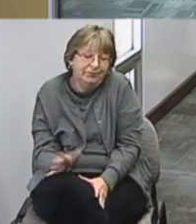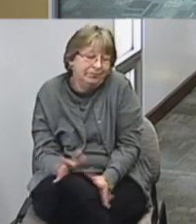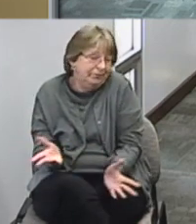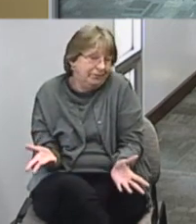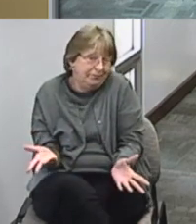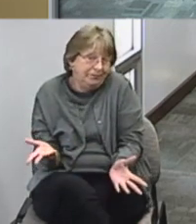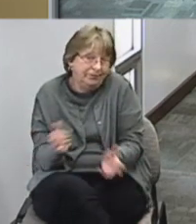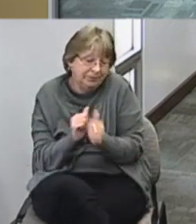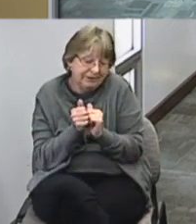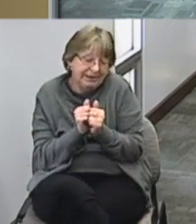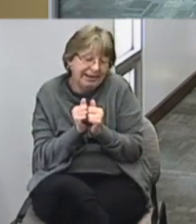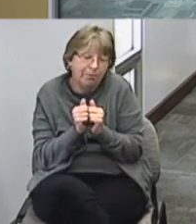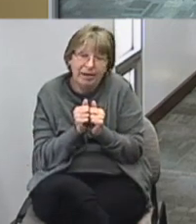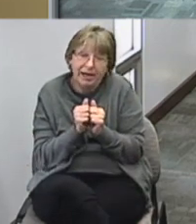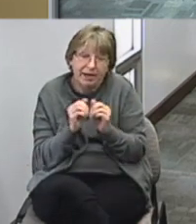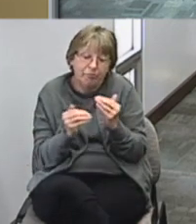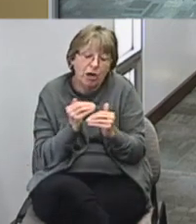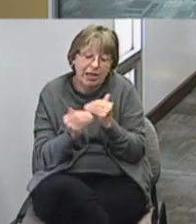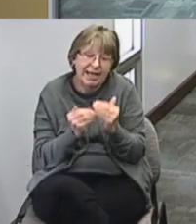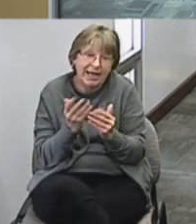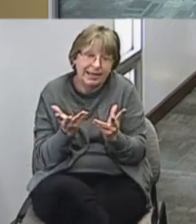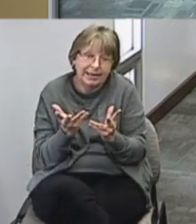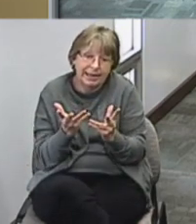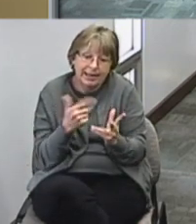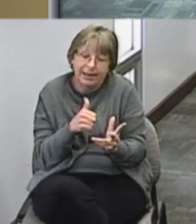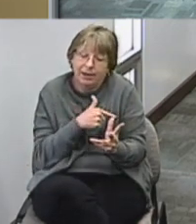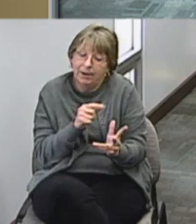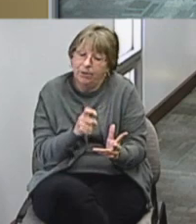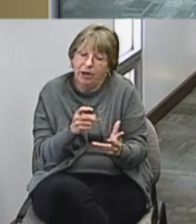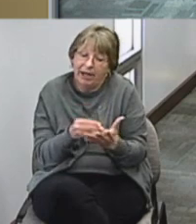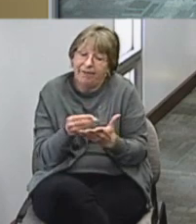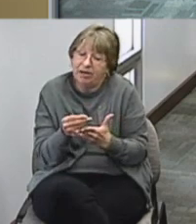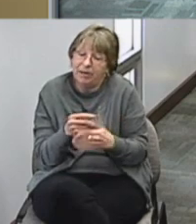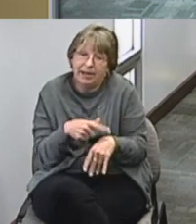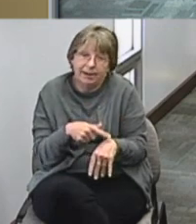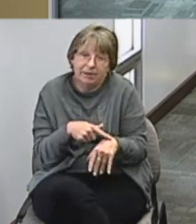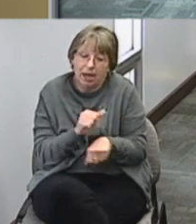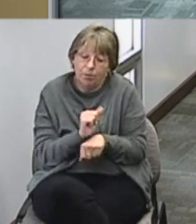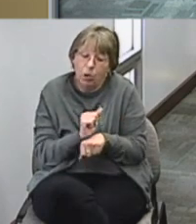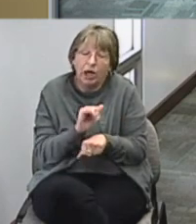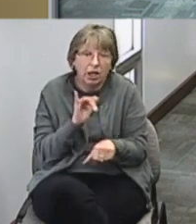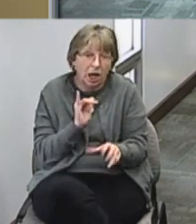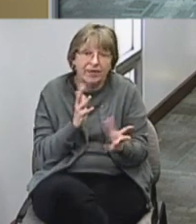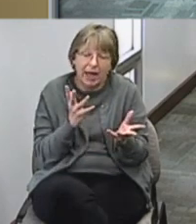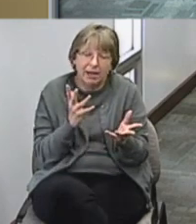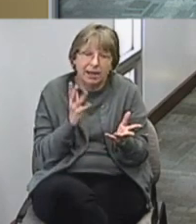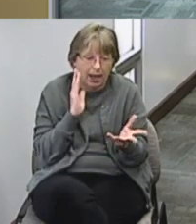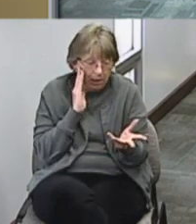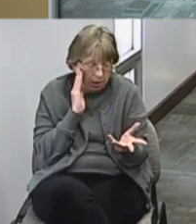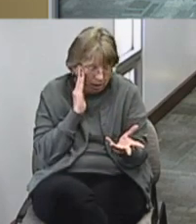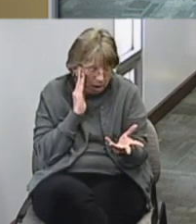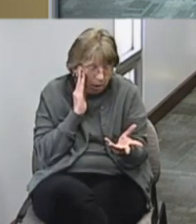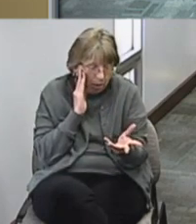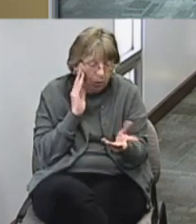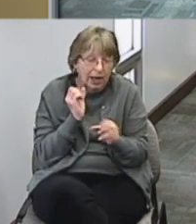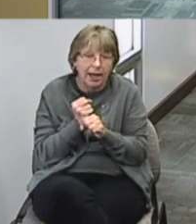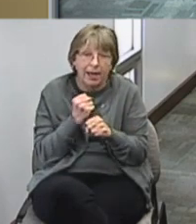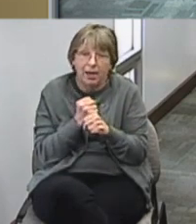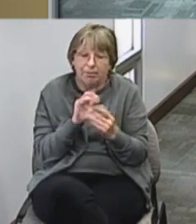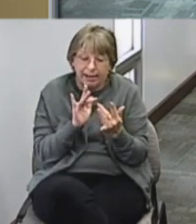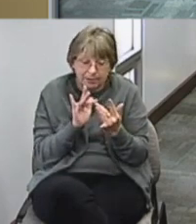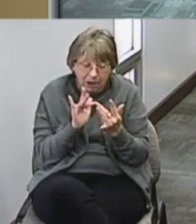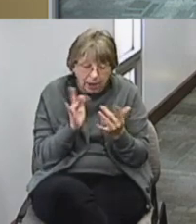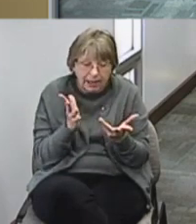it's a competitive process, and we're going to have to, spend some time working that process and make some contacts.